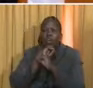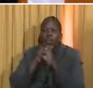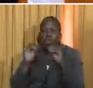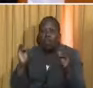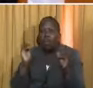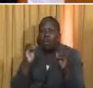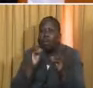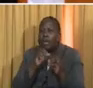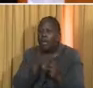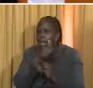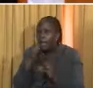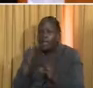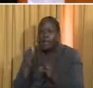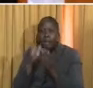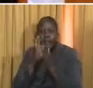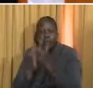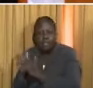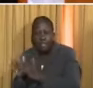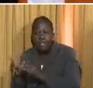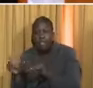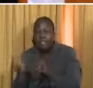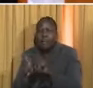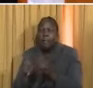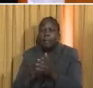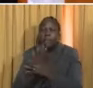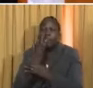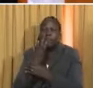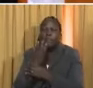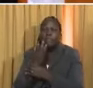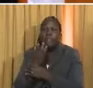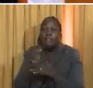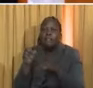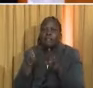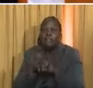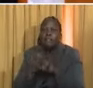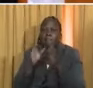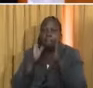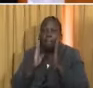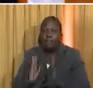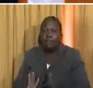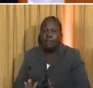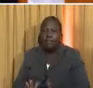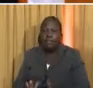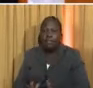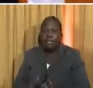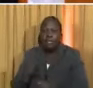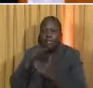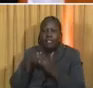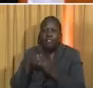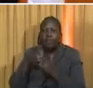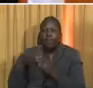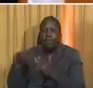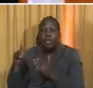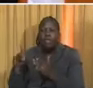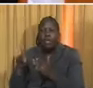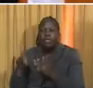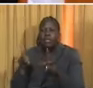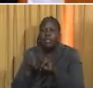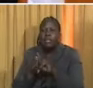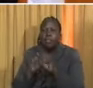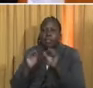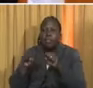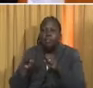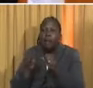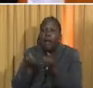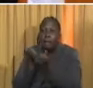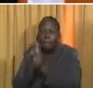proceedings could be instituted against the president in his personal capacity in respect of his role in the proposed